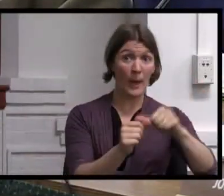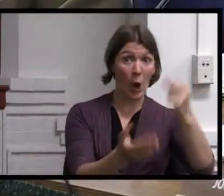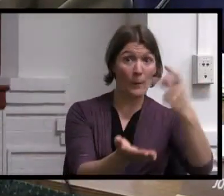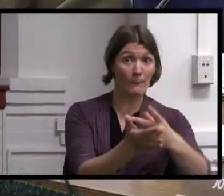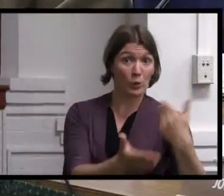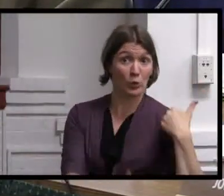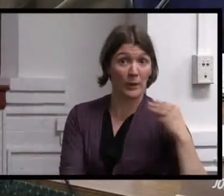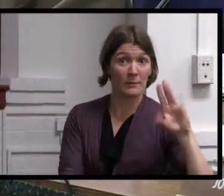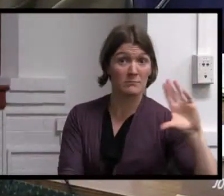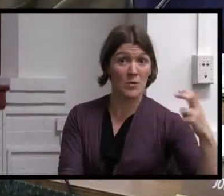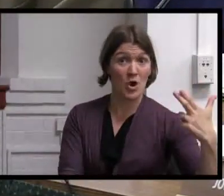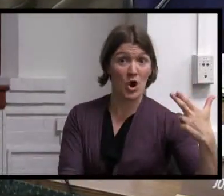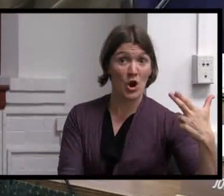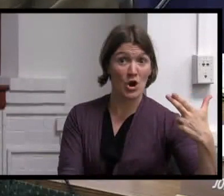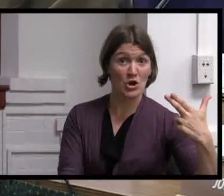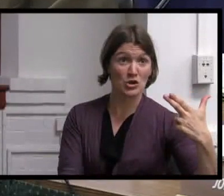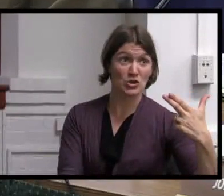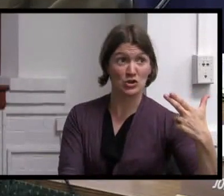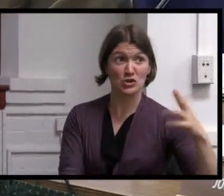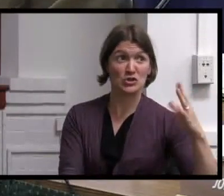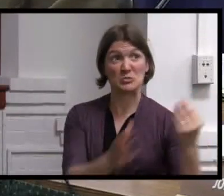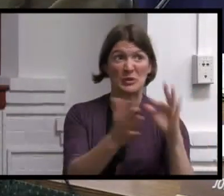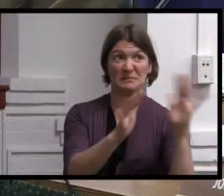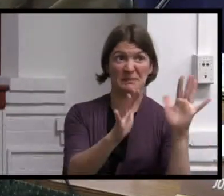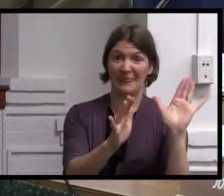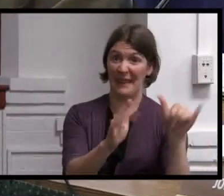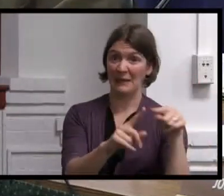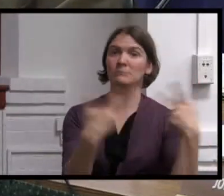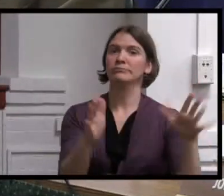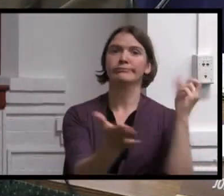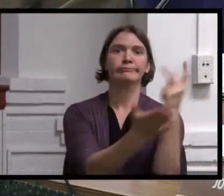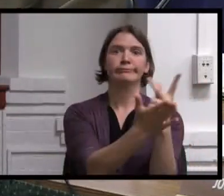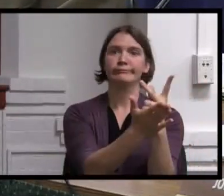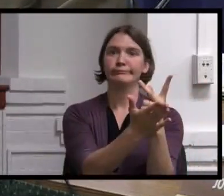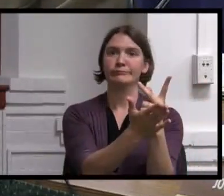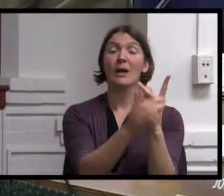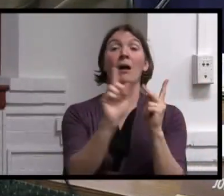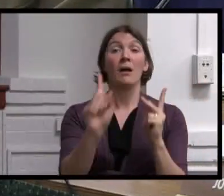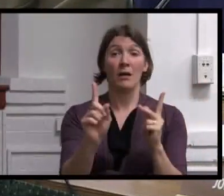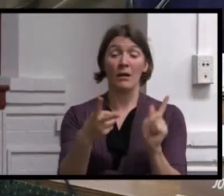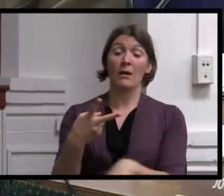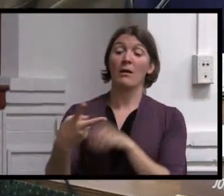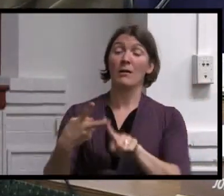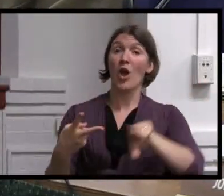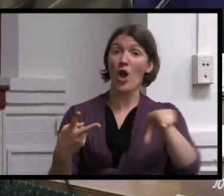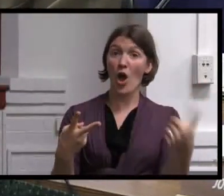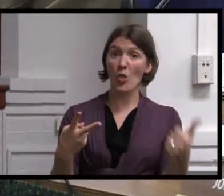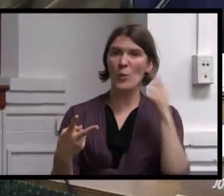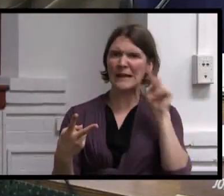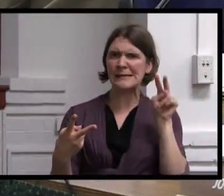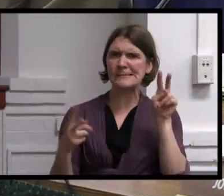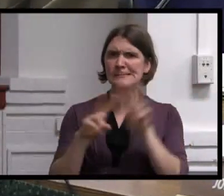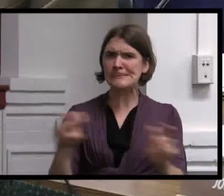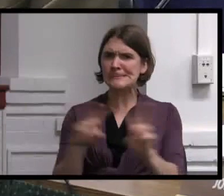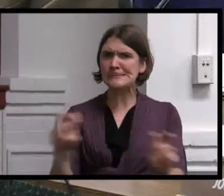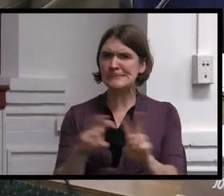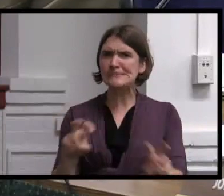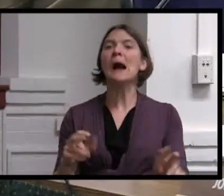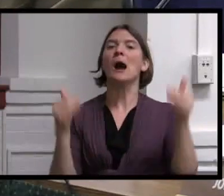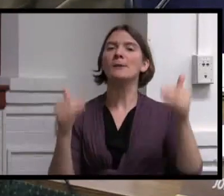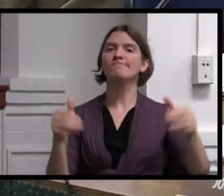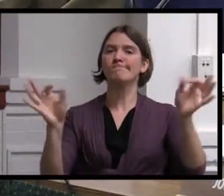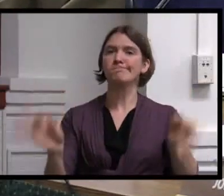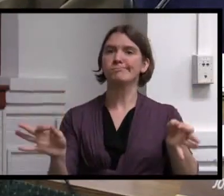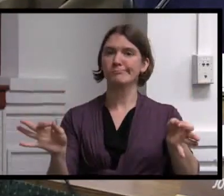back in the late winter and early spring. But then the other factor that needs to be finalized before we can